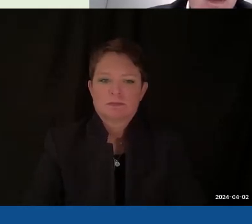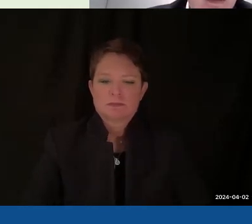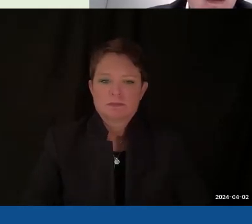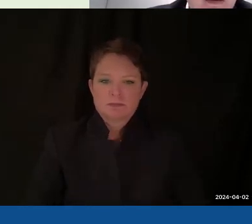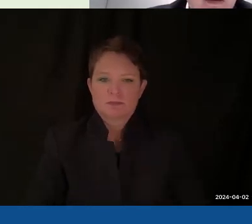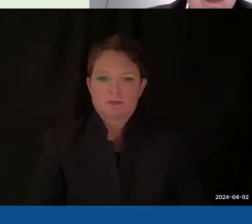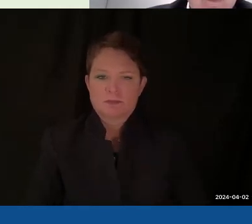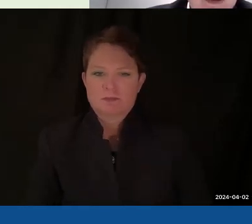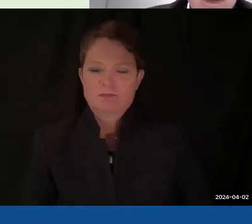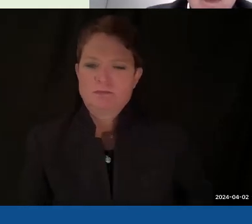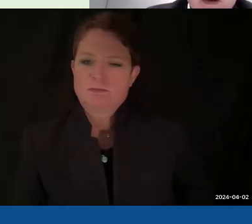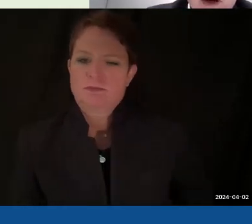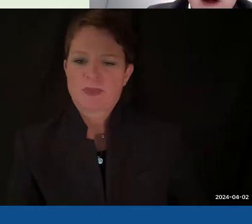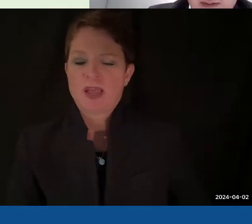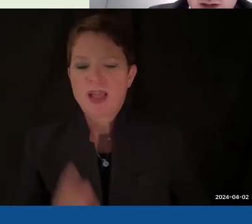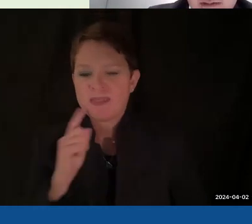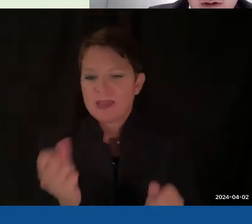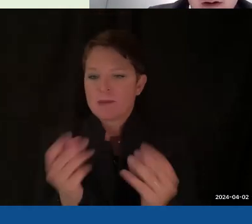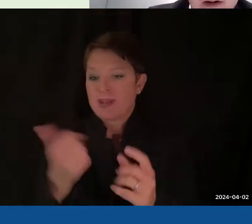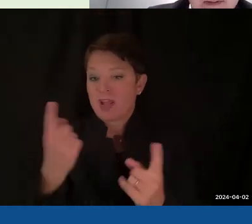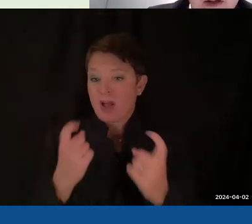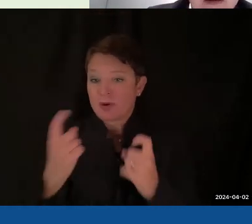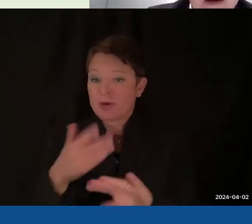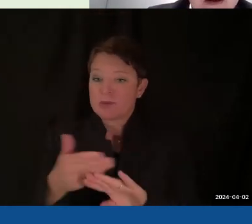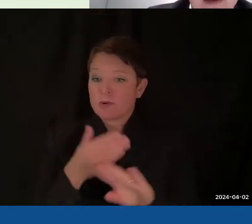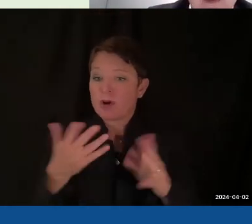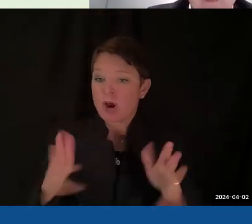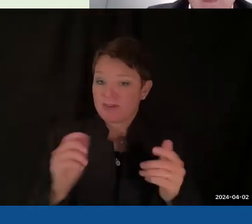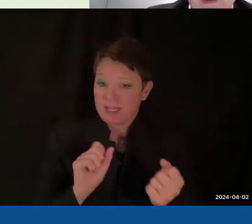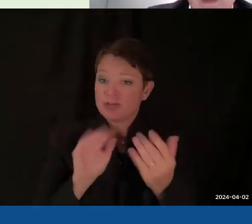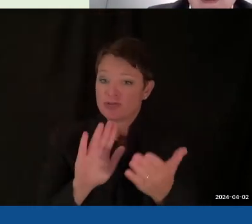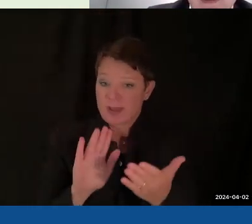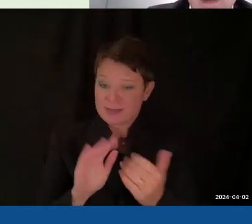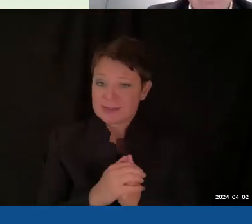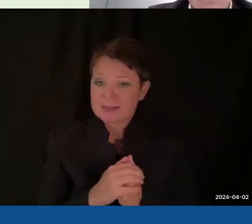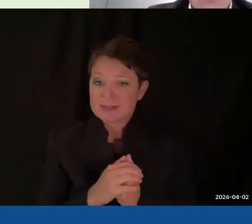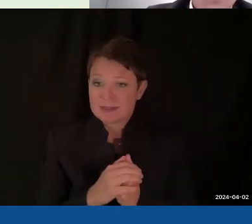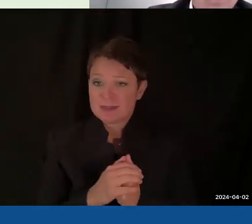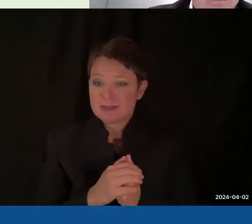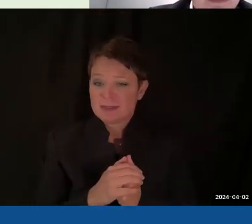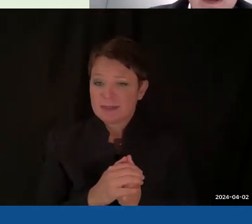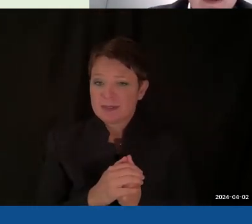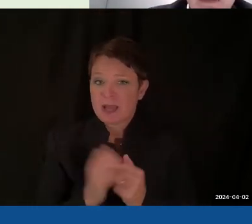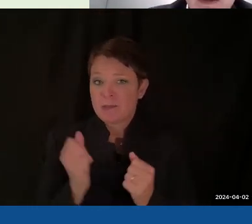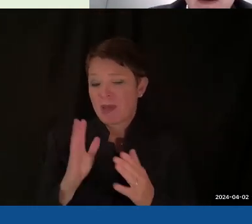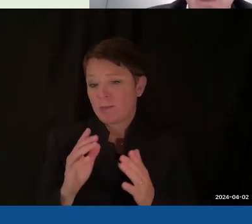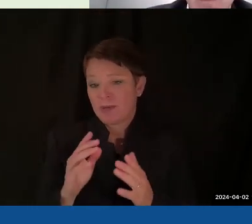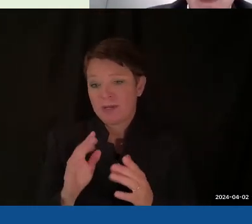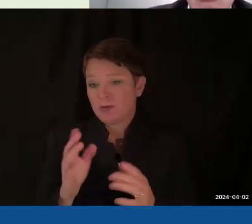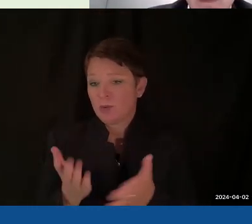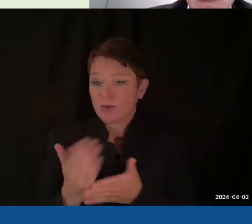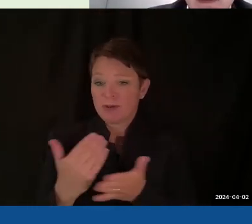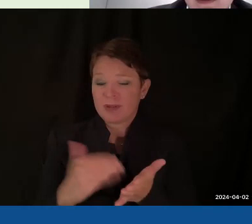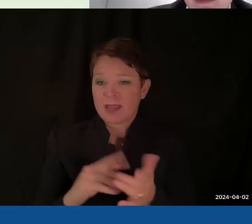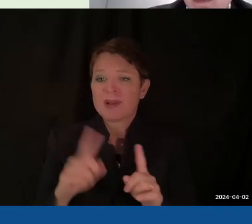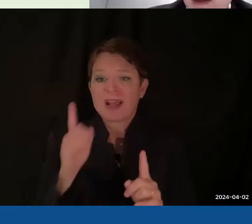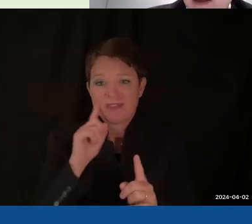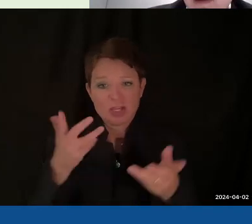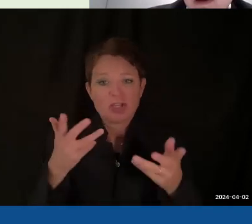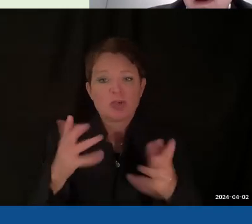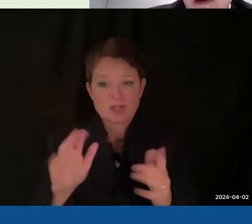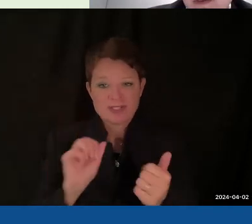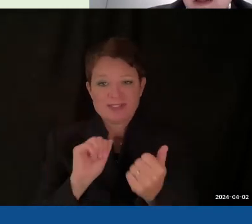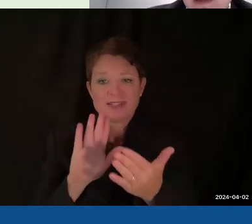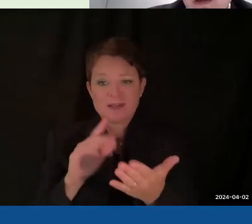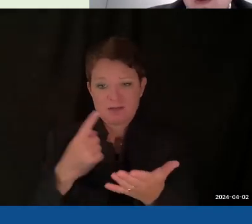Commissioner, I think a lot of the other questions were previously addressed. I'm happy to continue to go into them, but I think you did